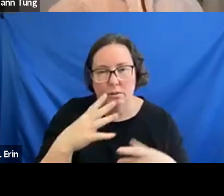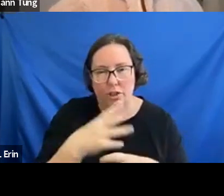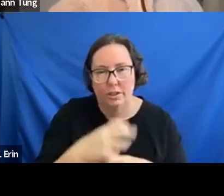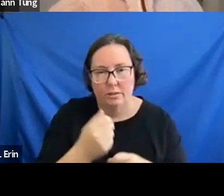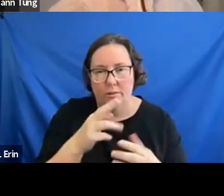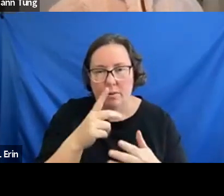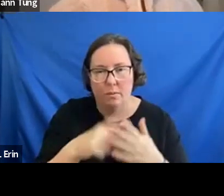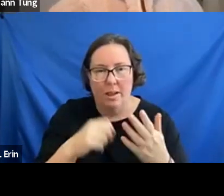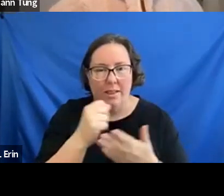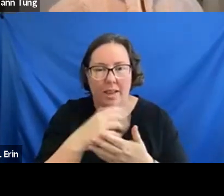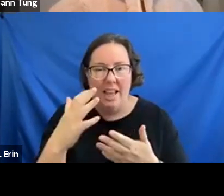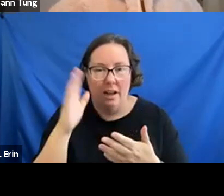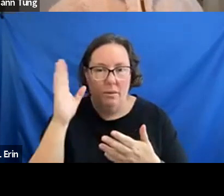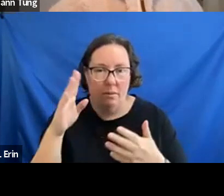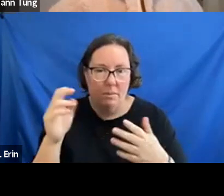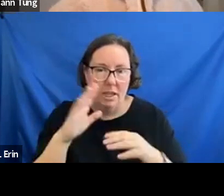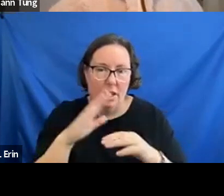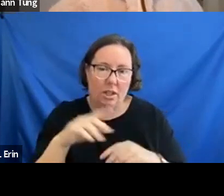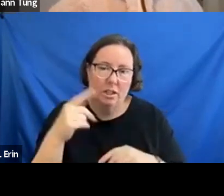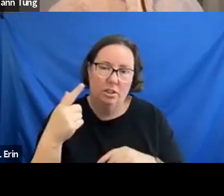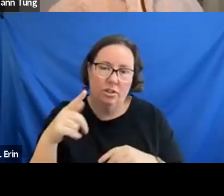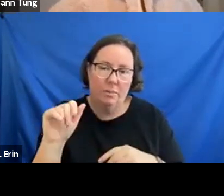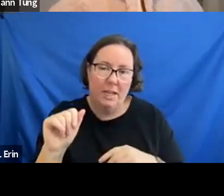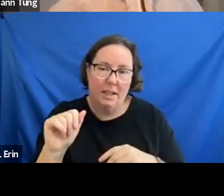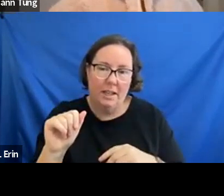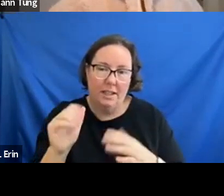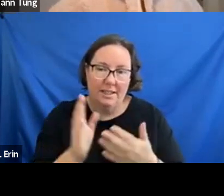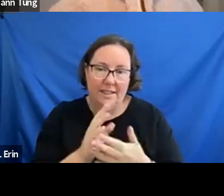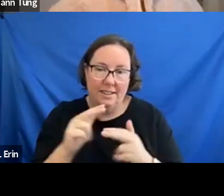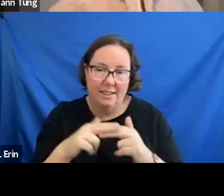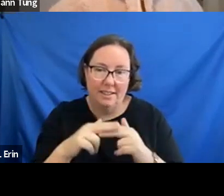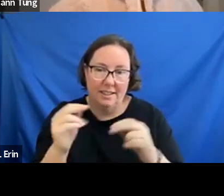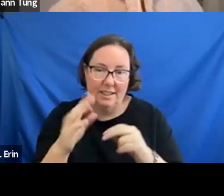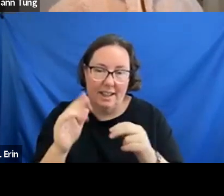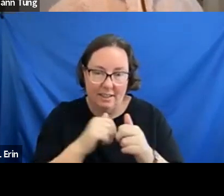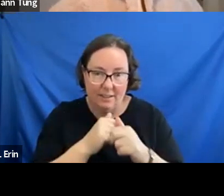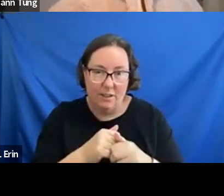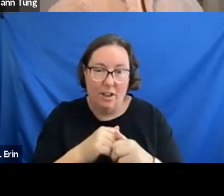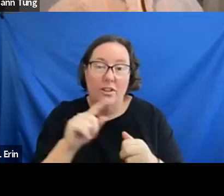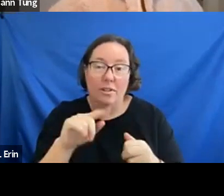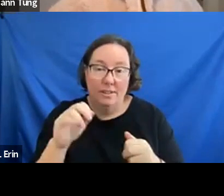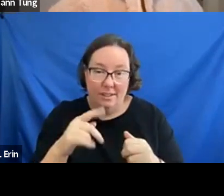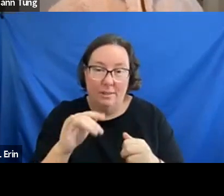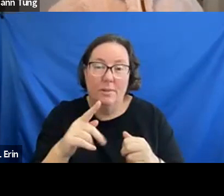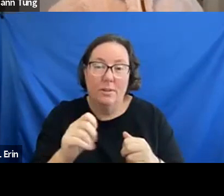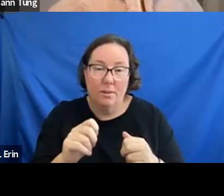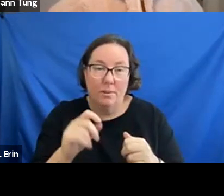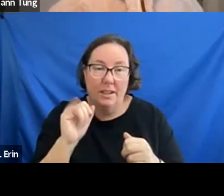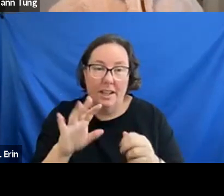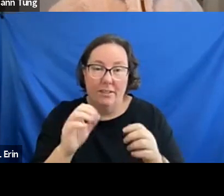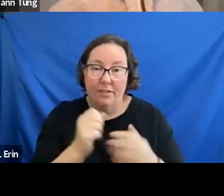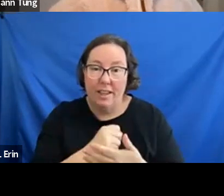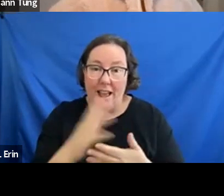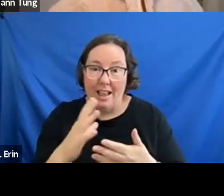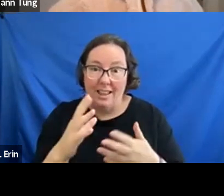of what the heading would be on the GPA slides by zip code. I think Dr. Tung talked about if there could be a